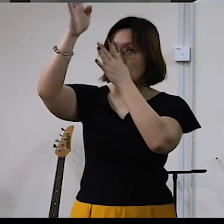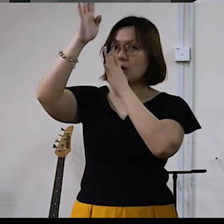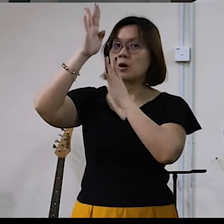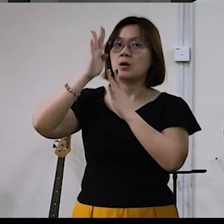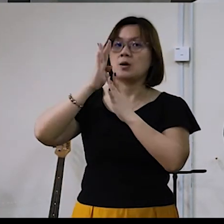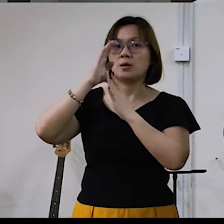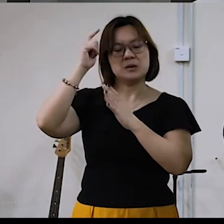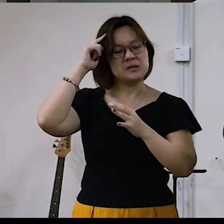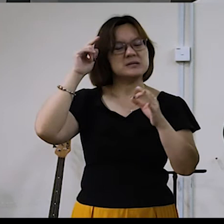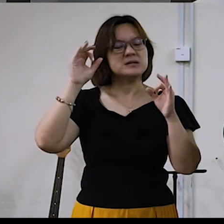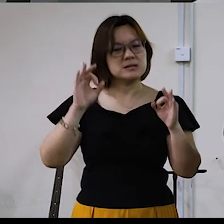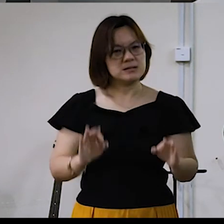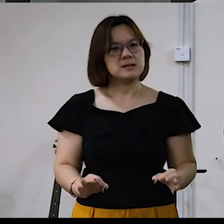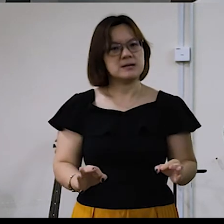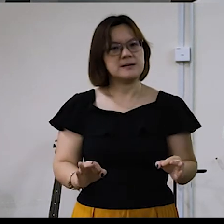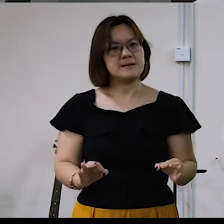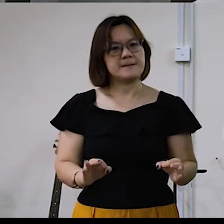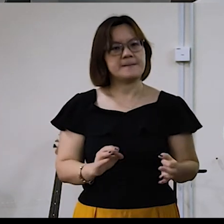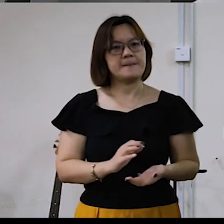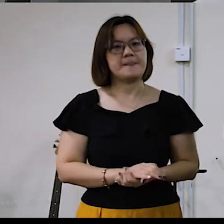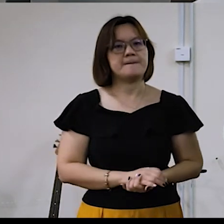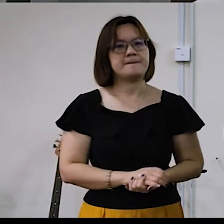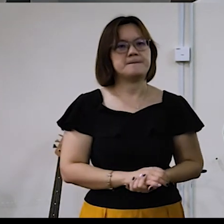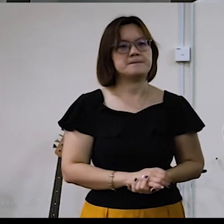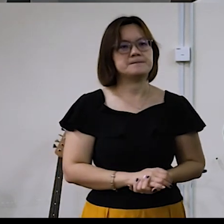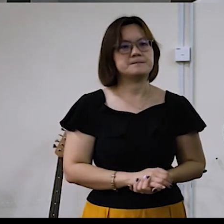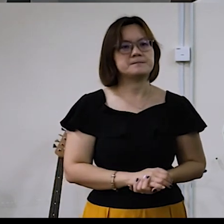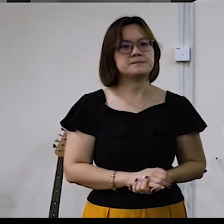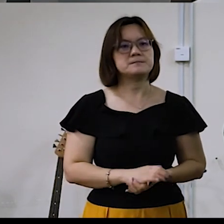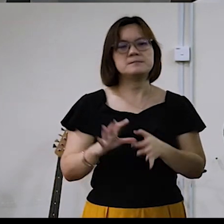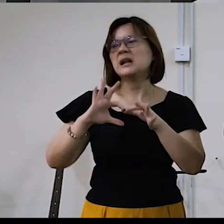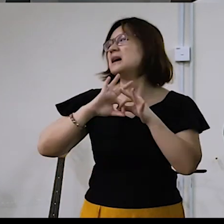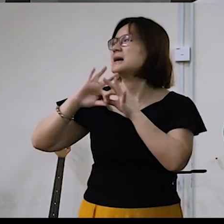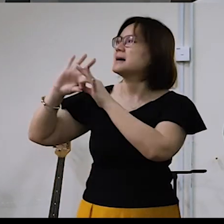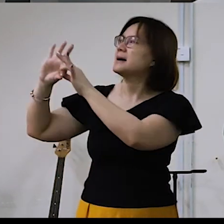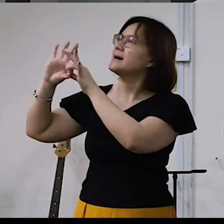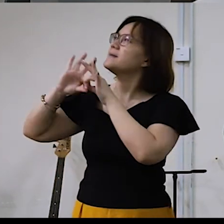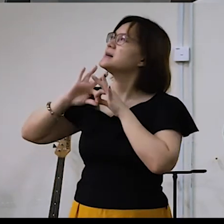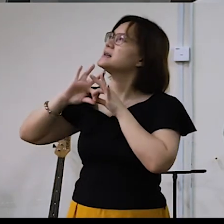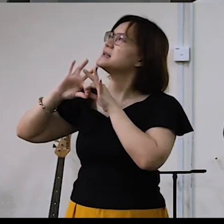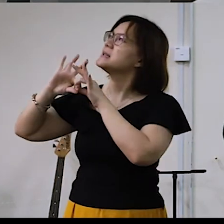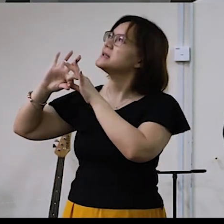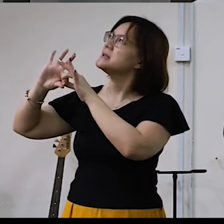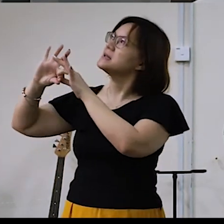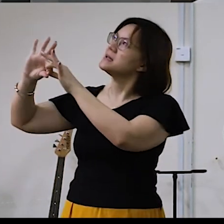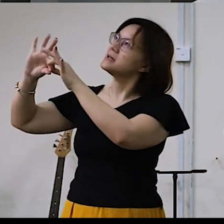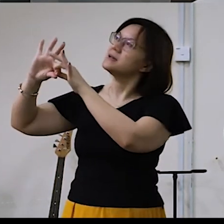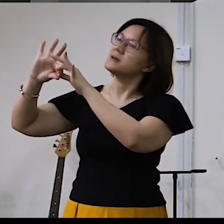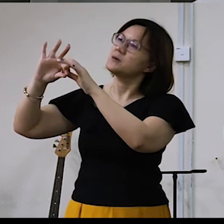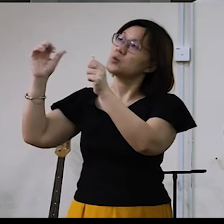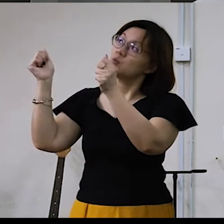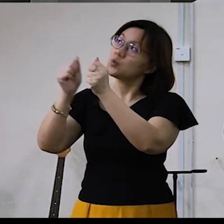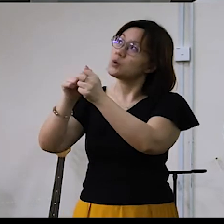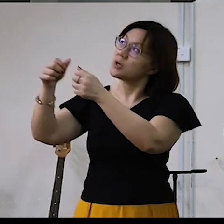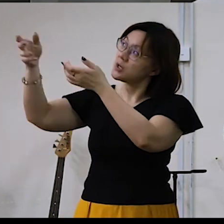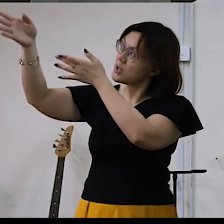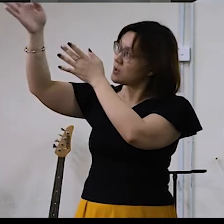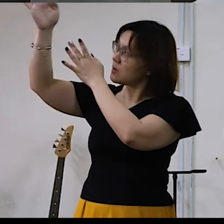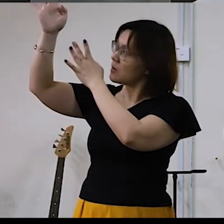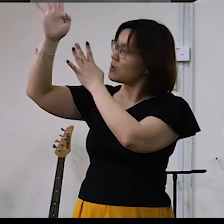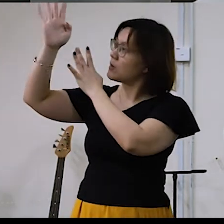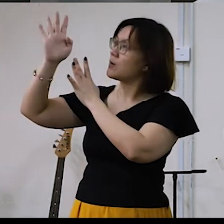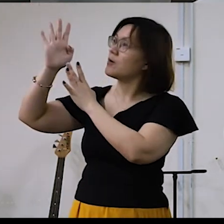we cut a covenant. A covenant is like a contract made in heaven. It's godly. It cannot be